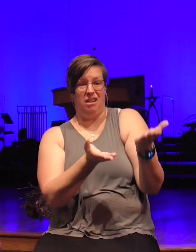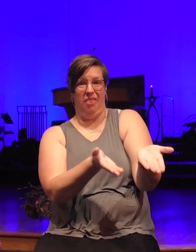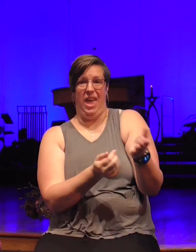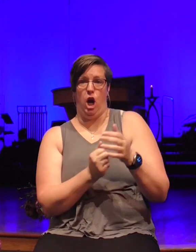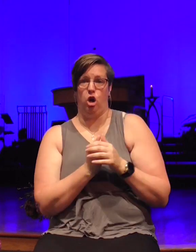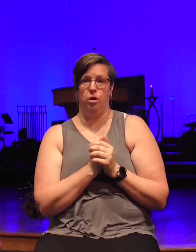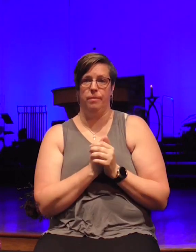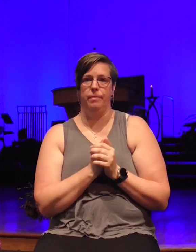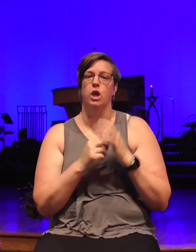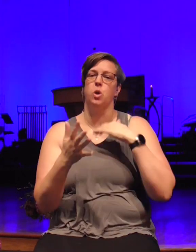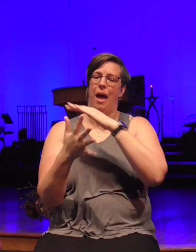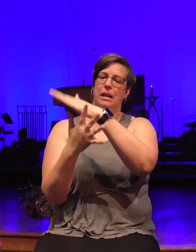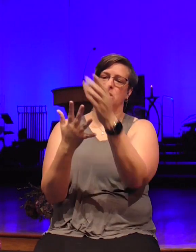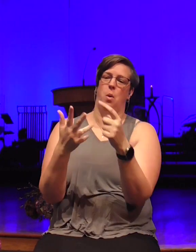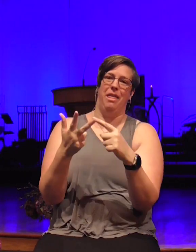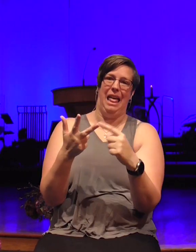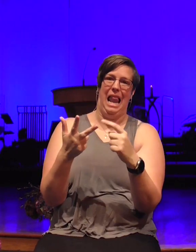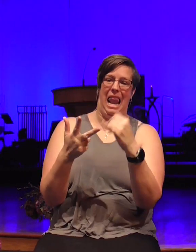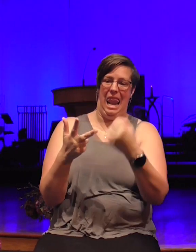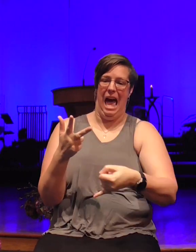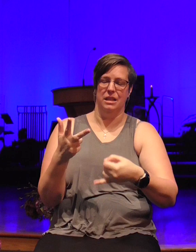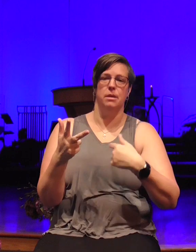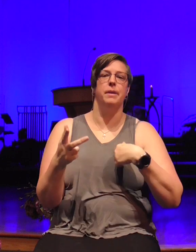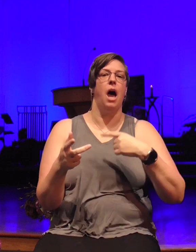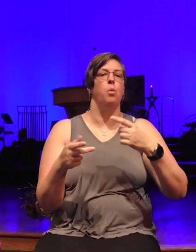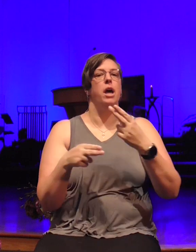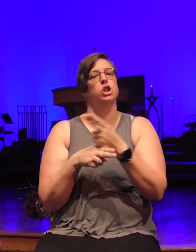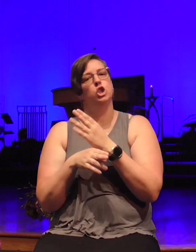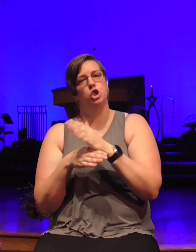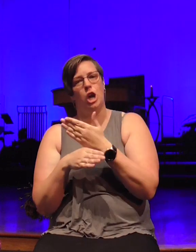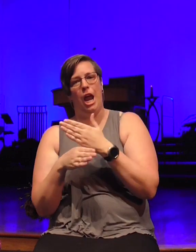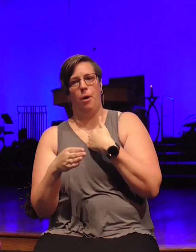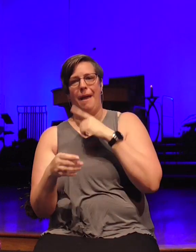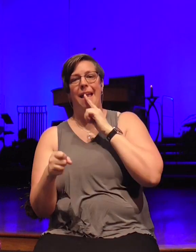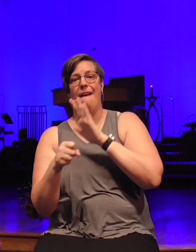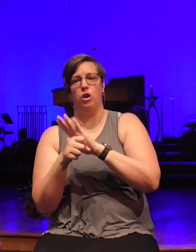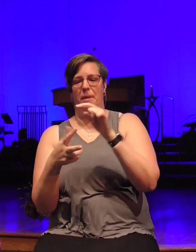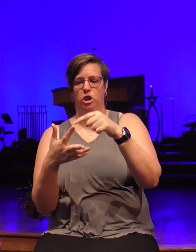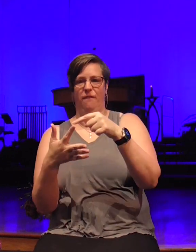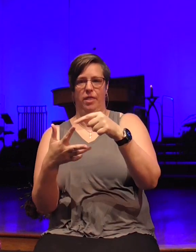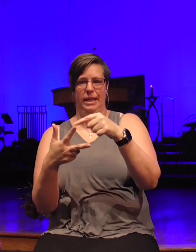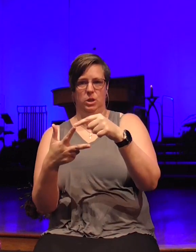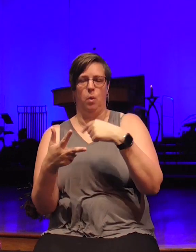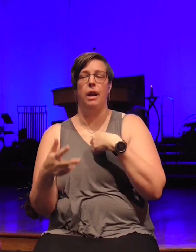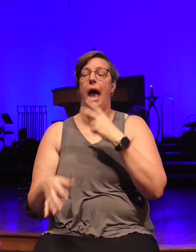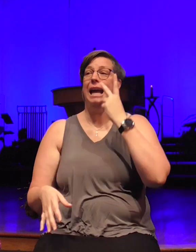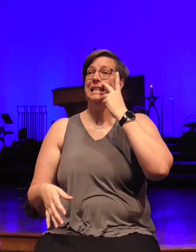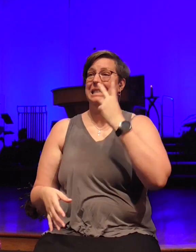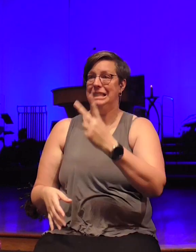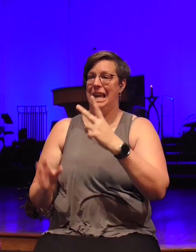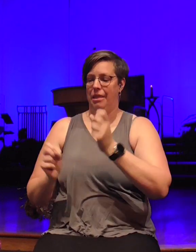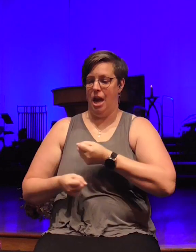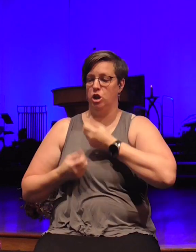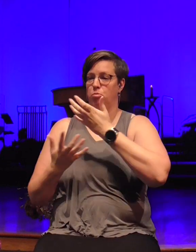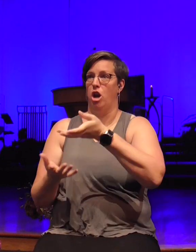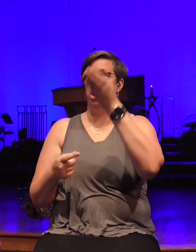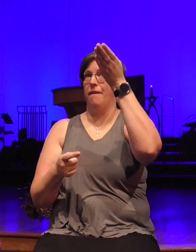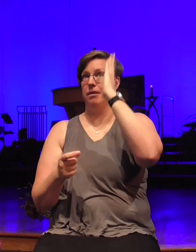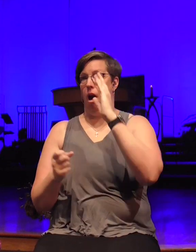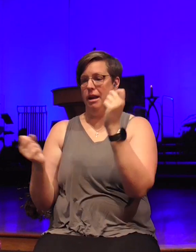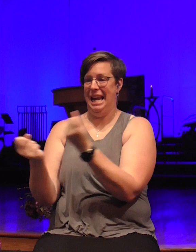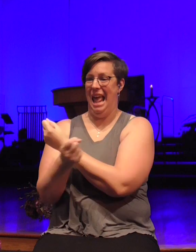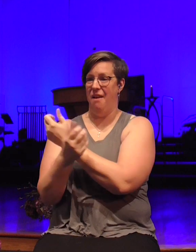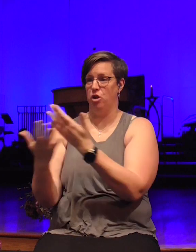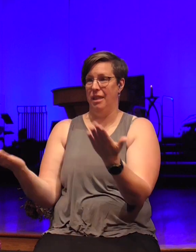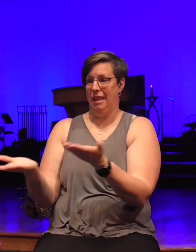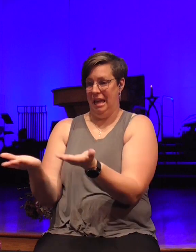my last one, although I want to share the affirmation for this one before I go on. The affirmation is, I see the expression of the divine in all that